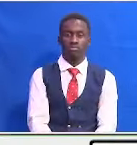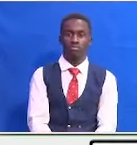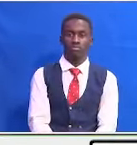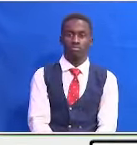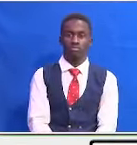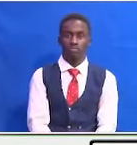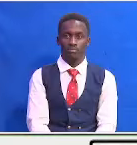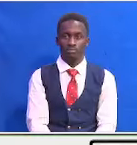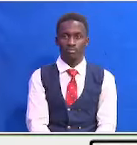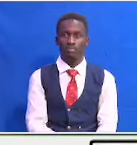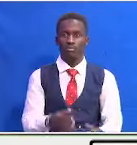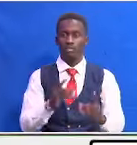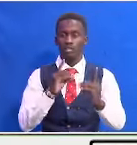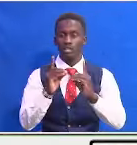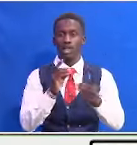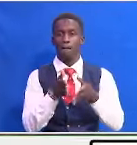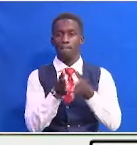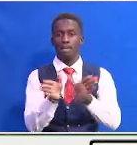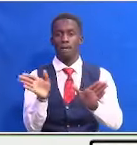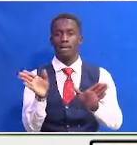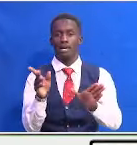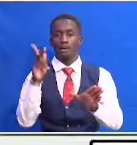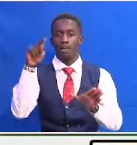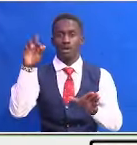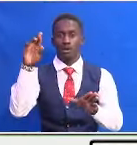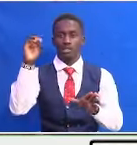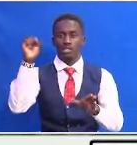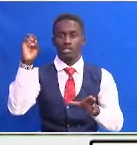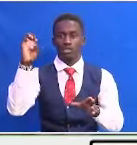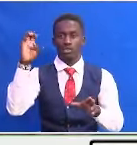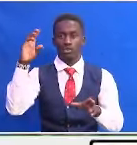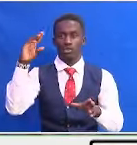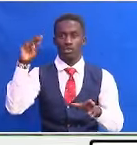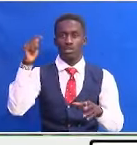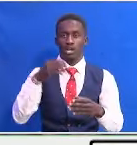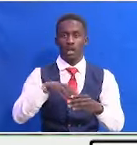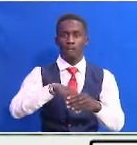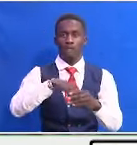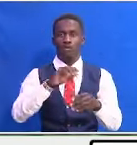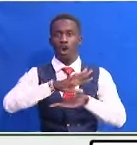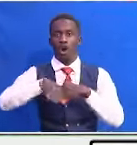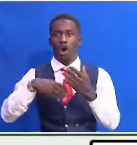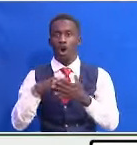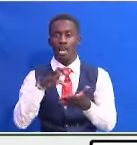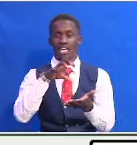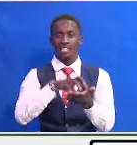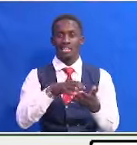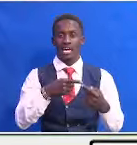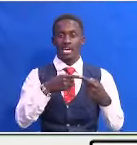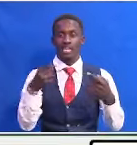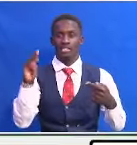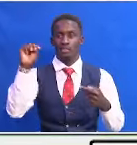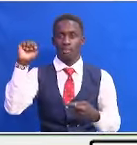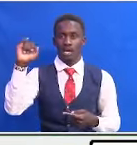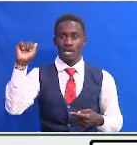The Director of Public Prosecution on Monday officially withdrew all charges against a former Mungiki leader, Maina